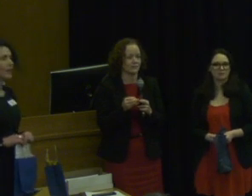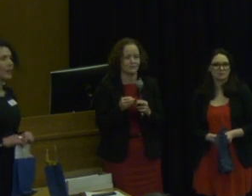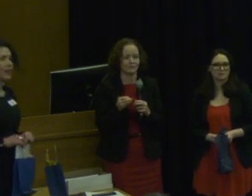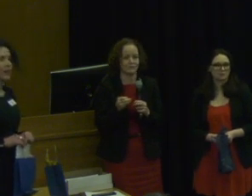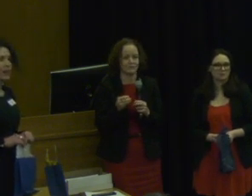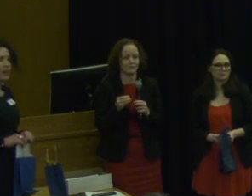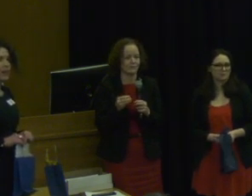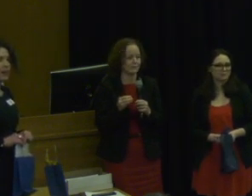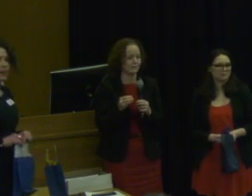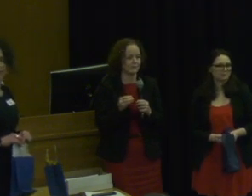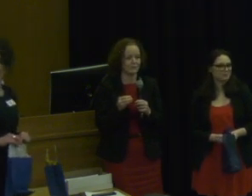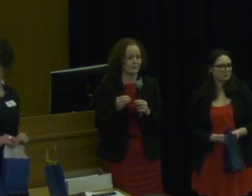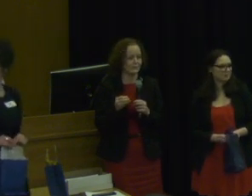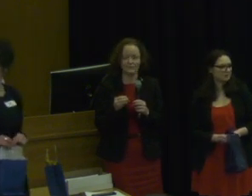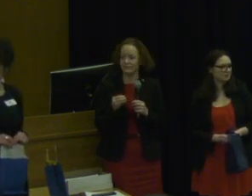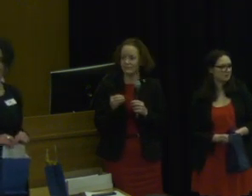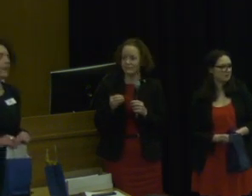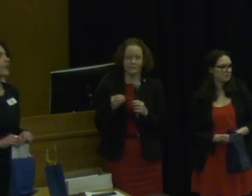059.